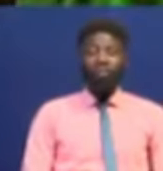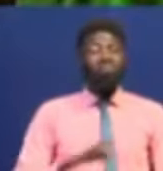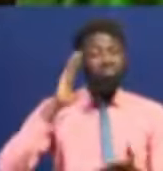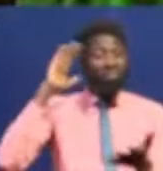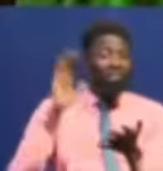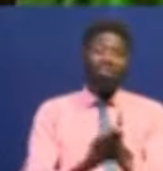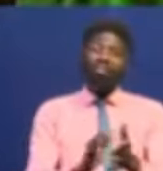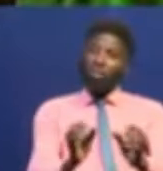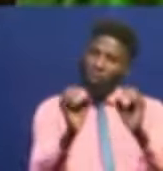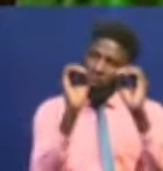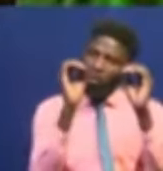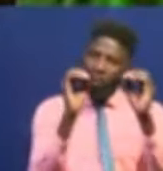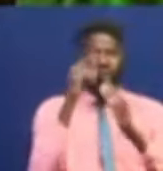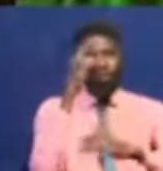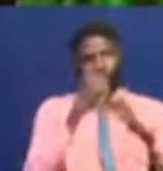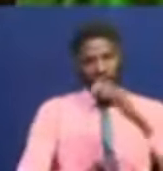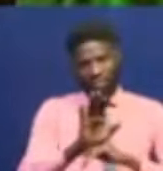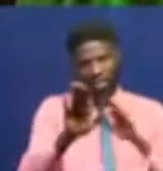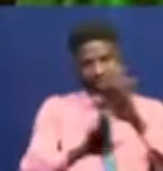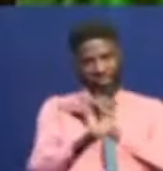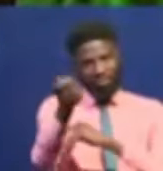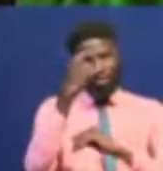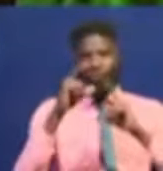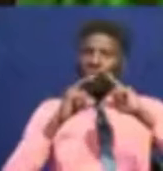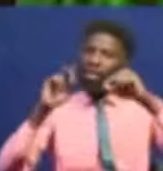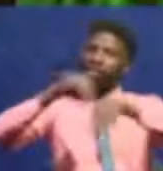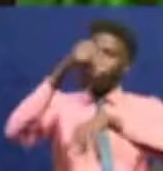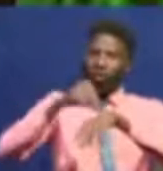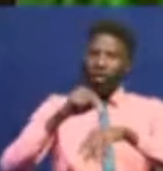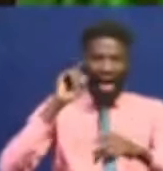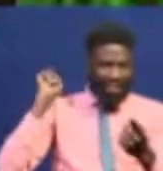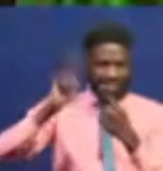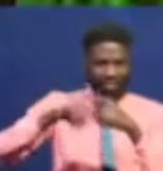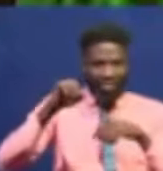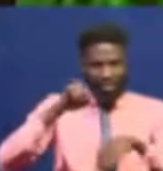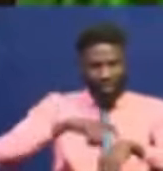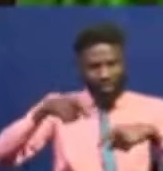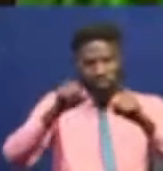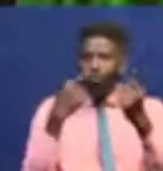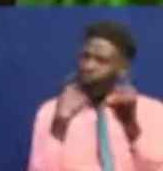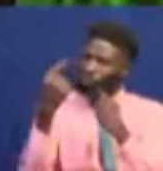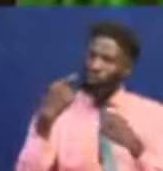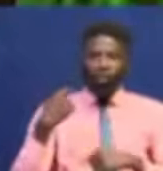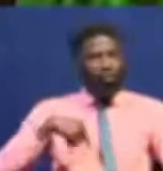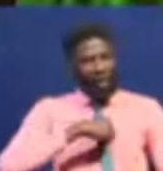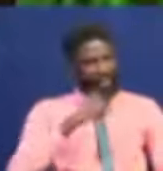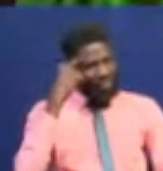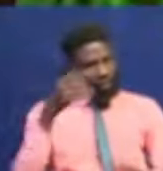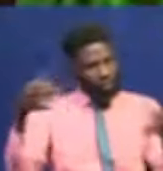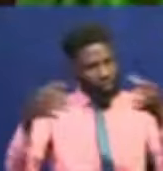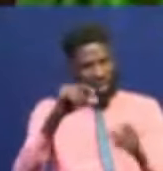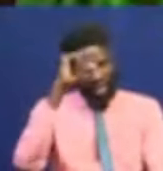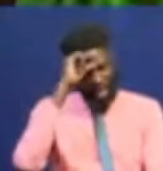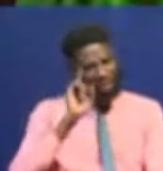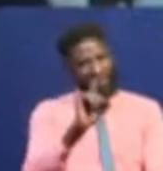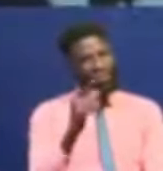what your deputy tells us about the state of the nation until you speak. Yet we all thought that you're part of the same